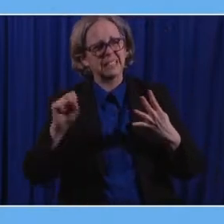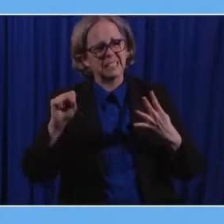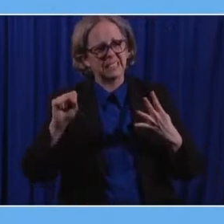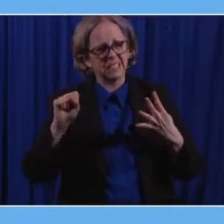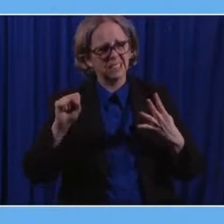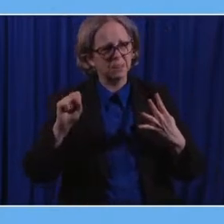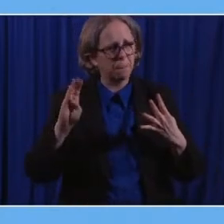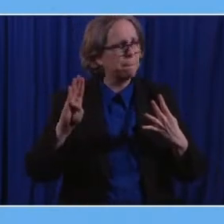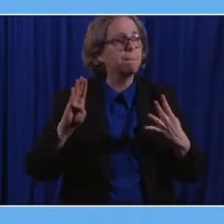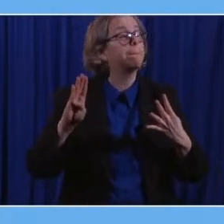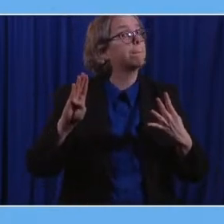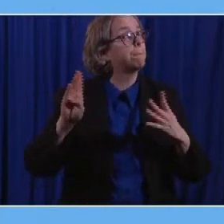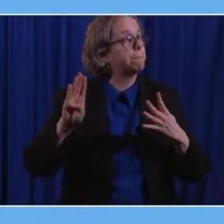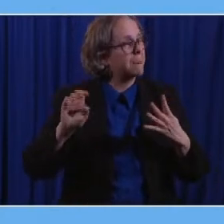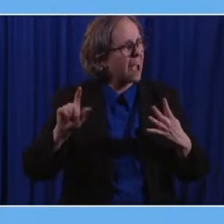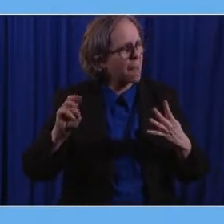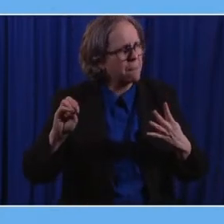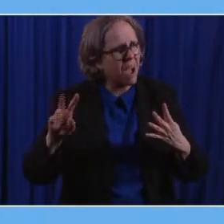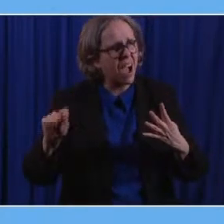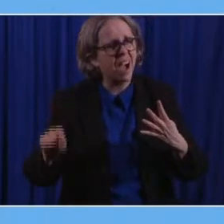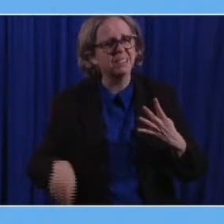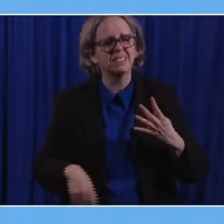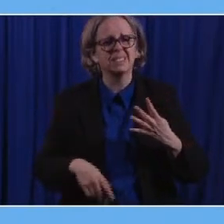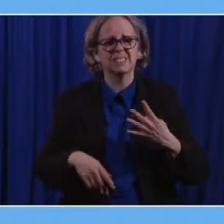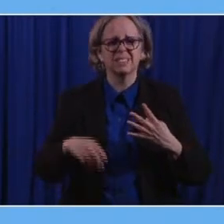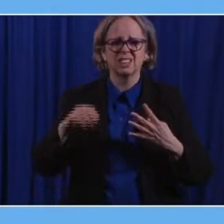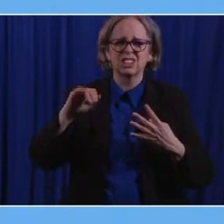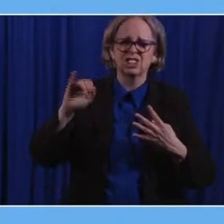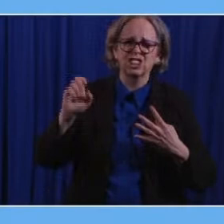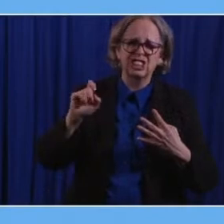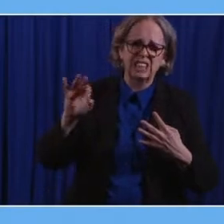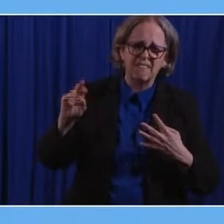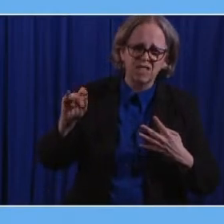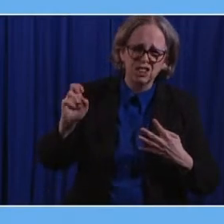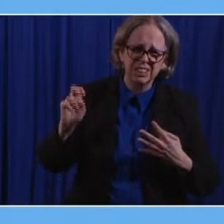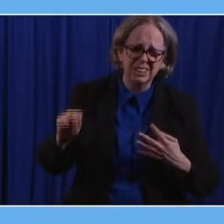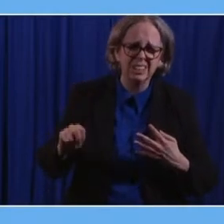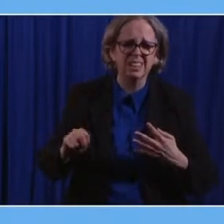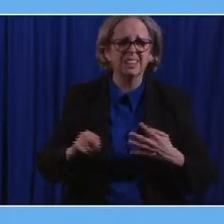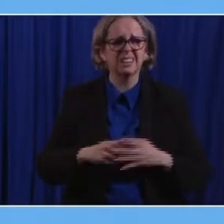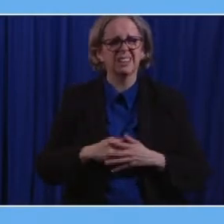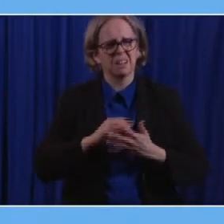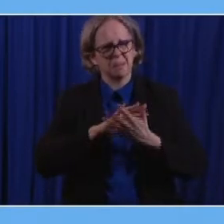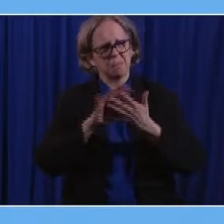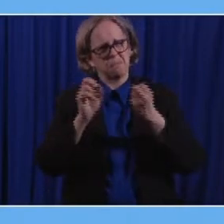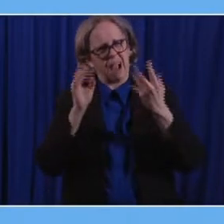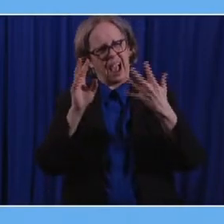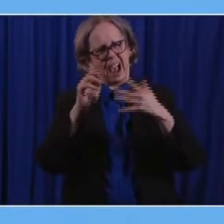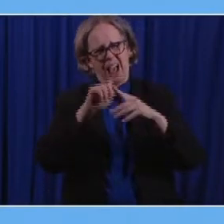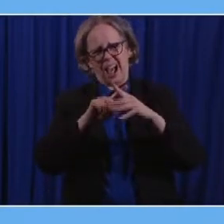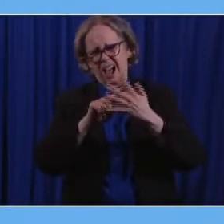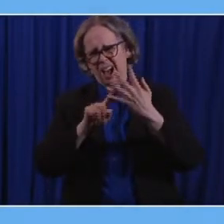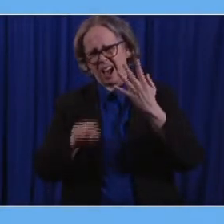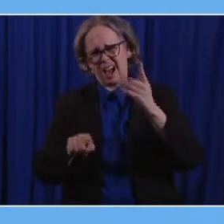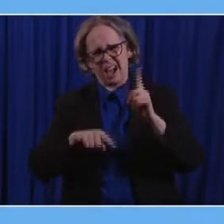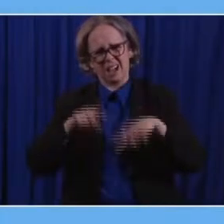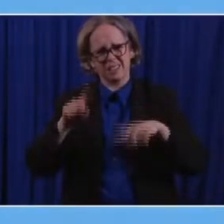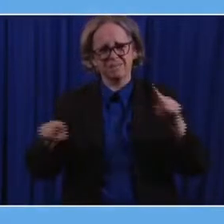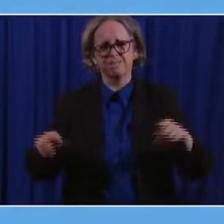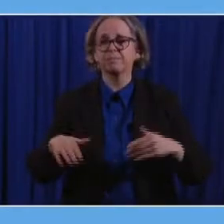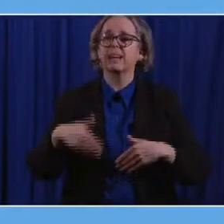So most of those are in the top part of the state. Eric, let's go to the next one.